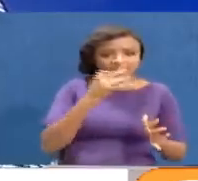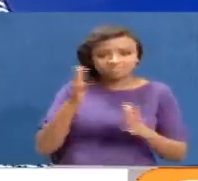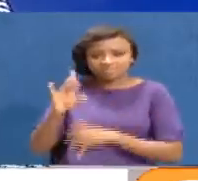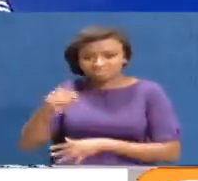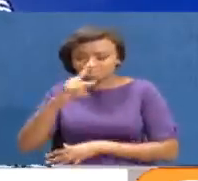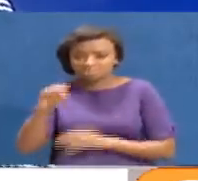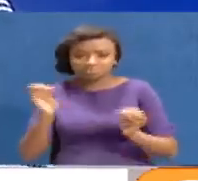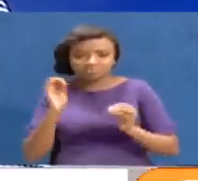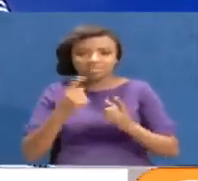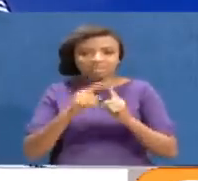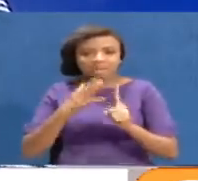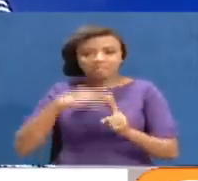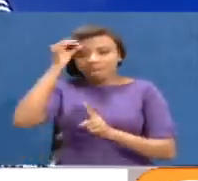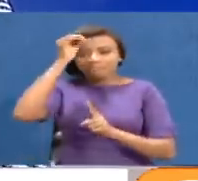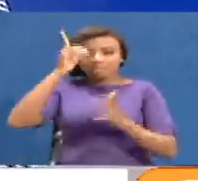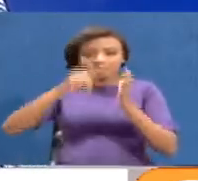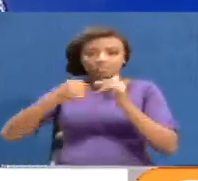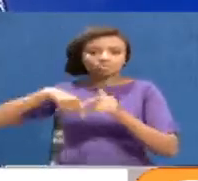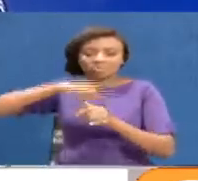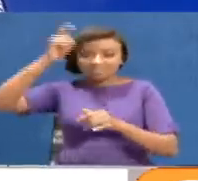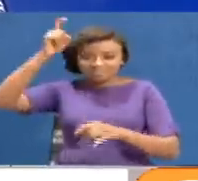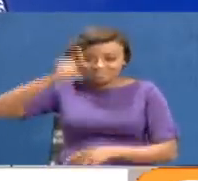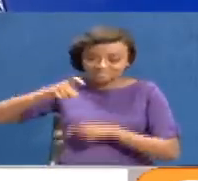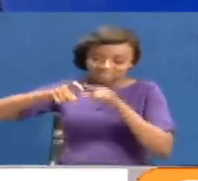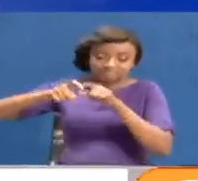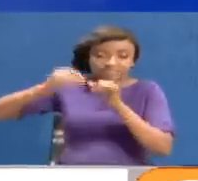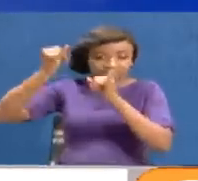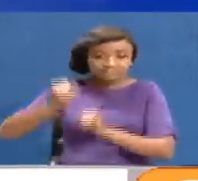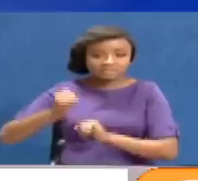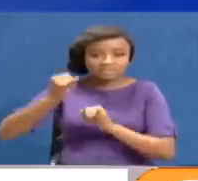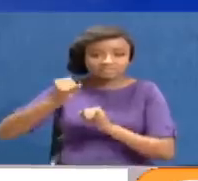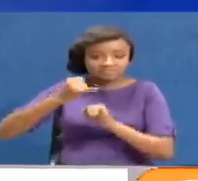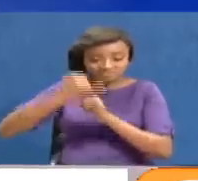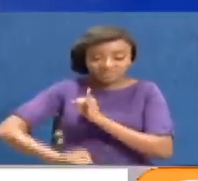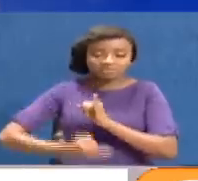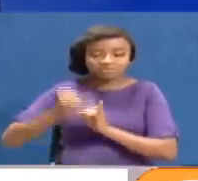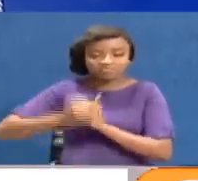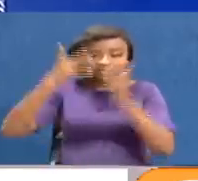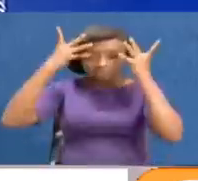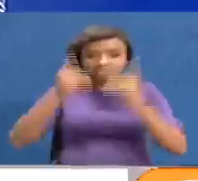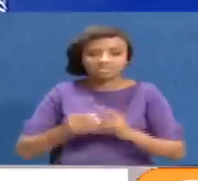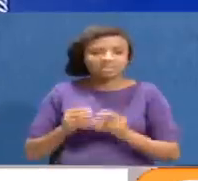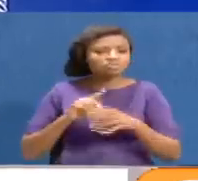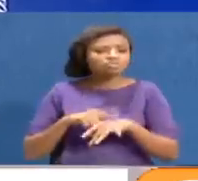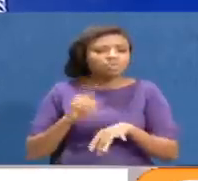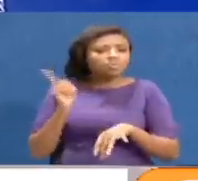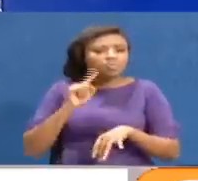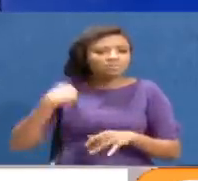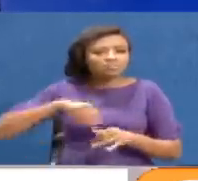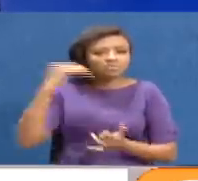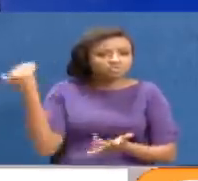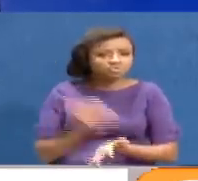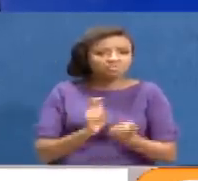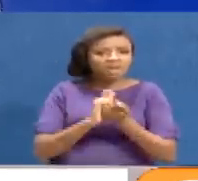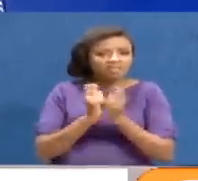must make a decision at some point. At what point do we stop amending and amending and